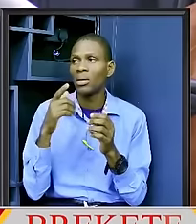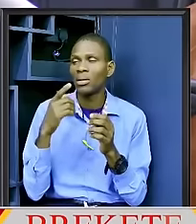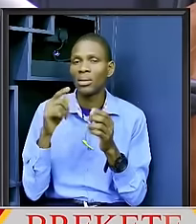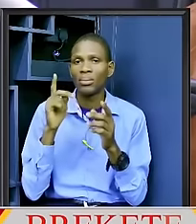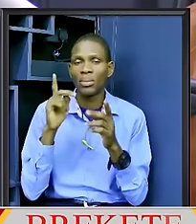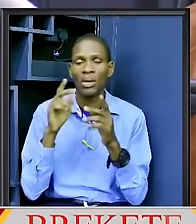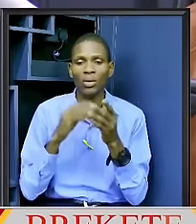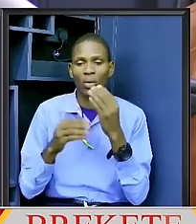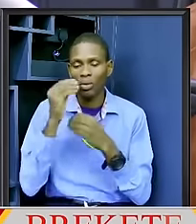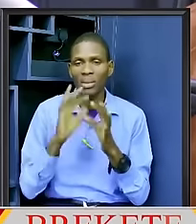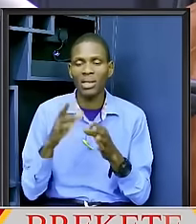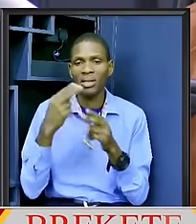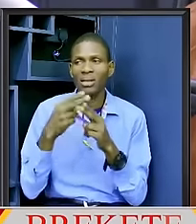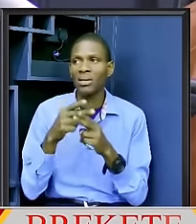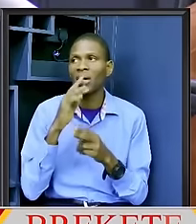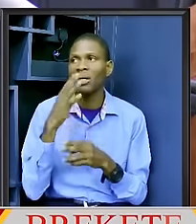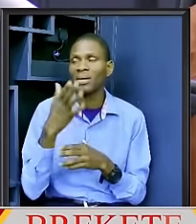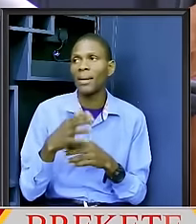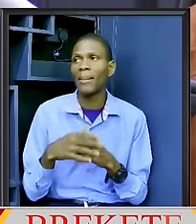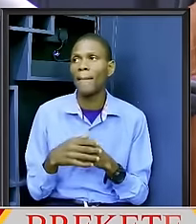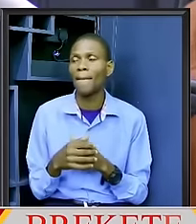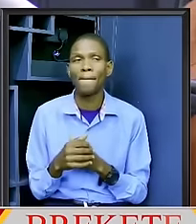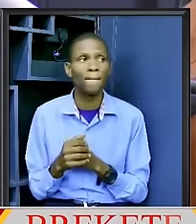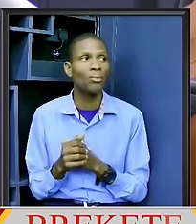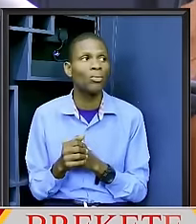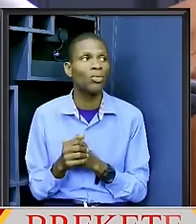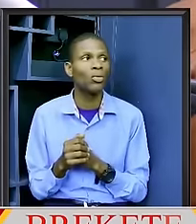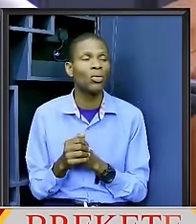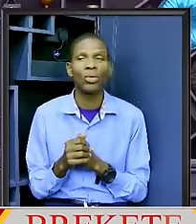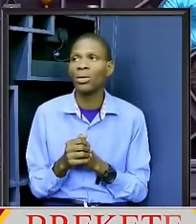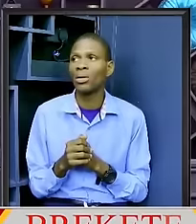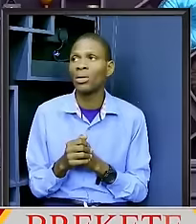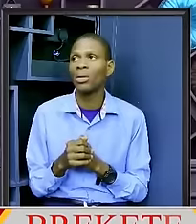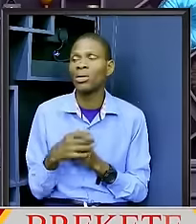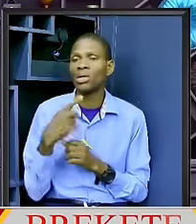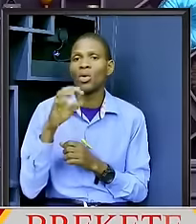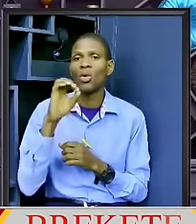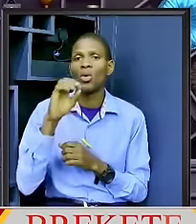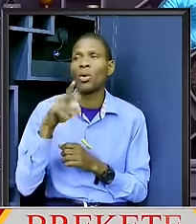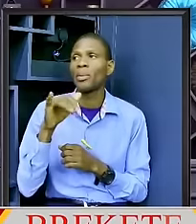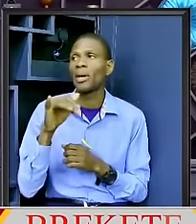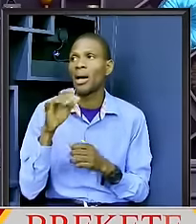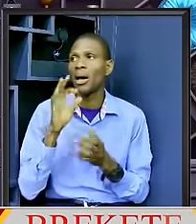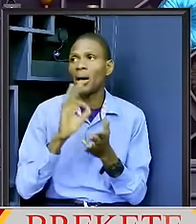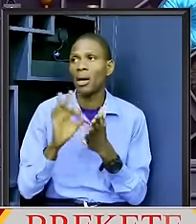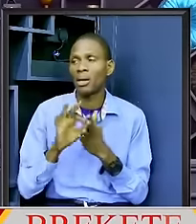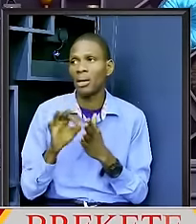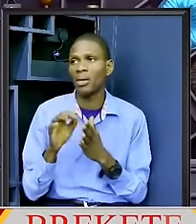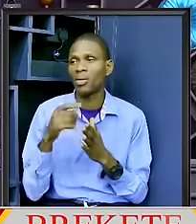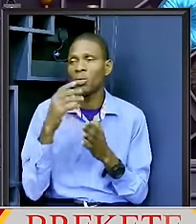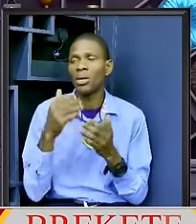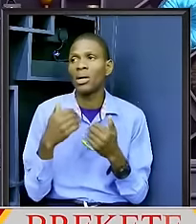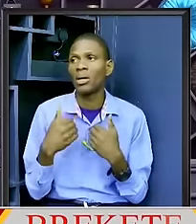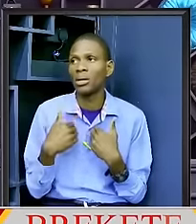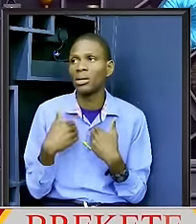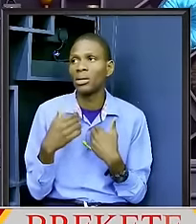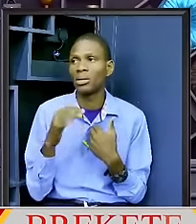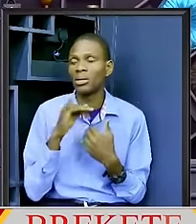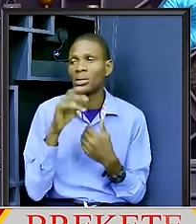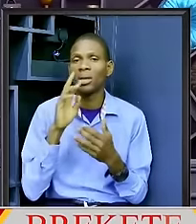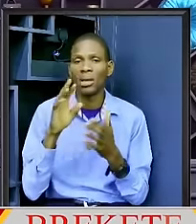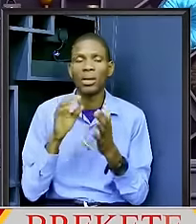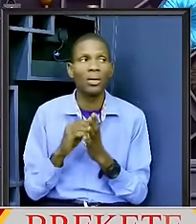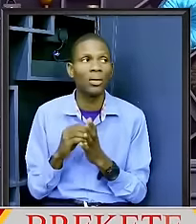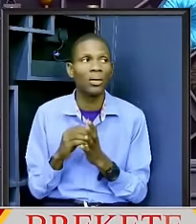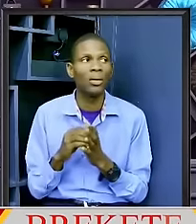see them. You will see our customer's name. This the is her OPA account. Account. Now who get them? She. Now she get them. Now she get